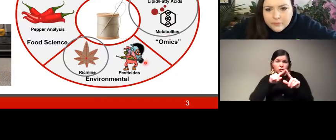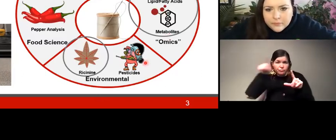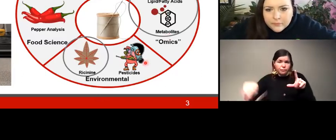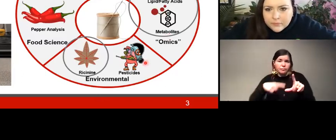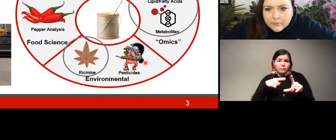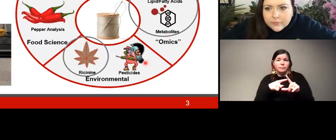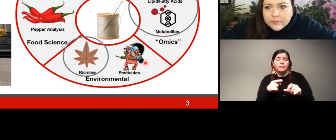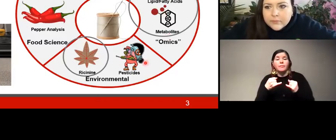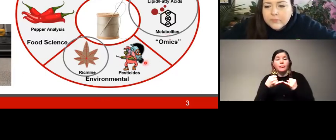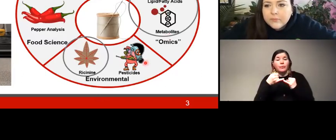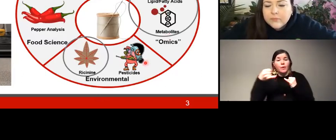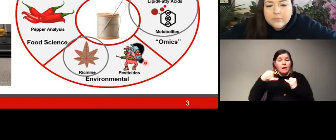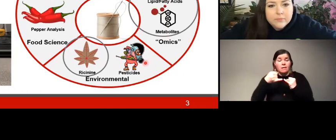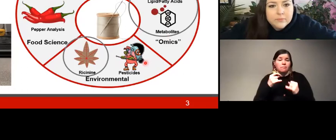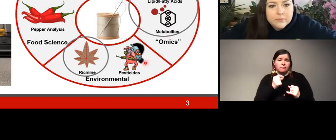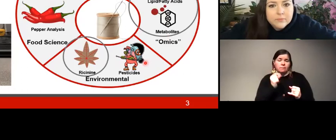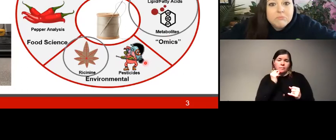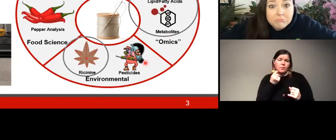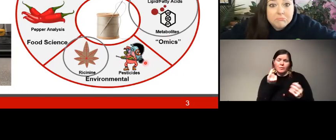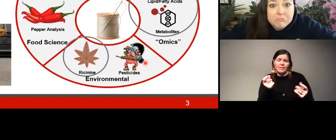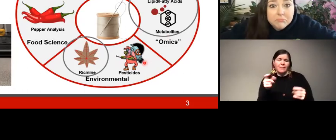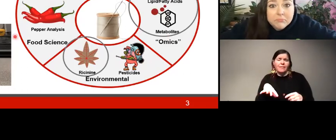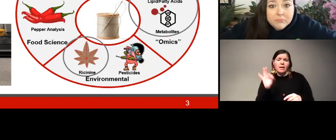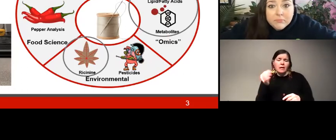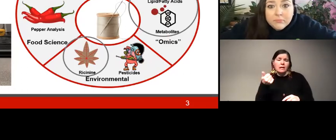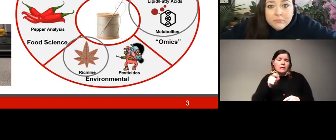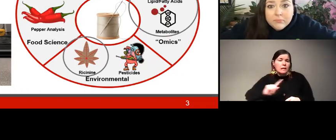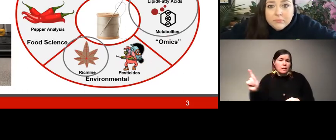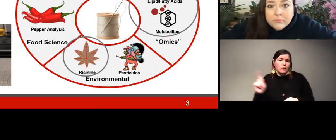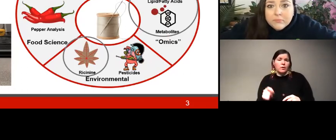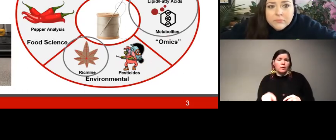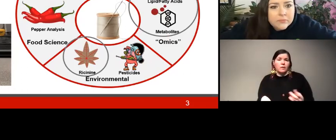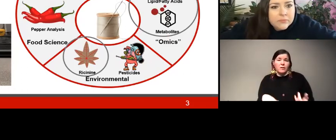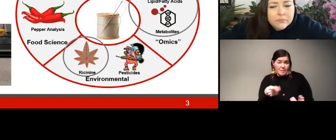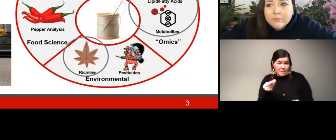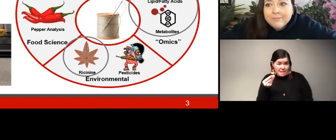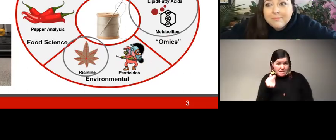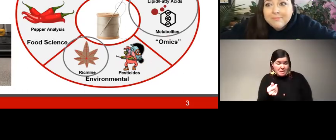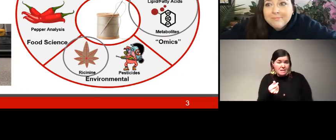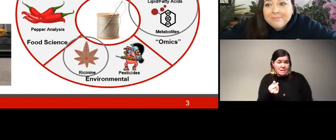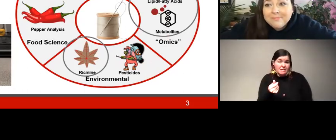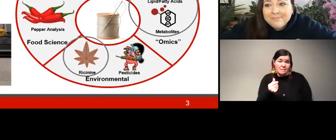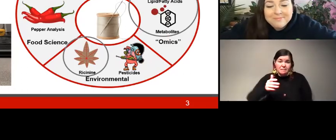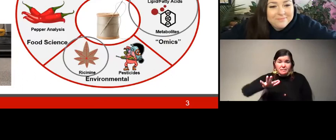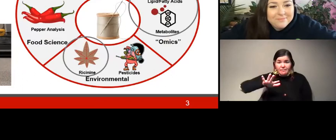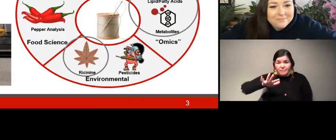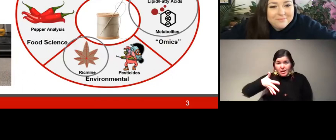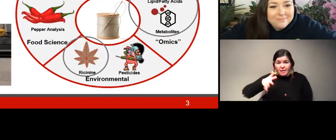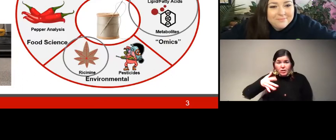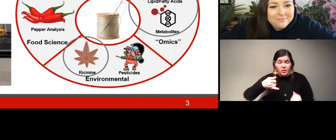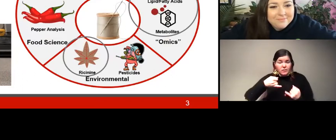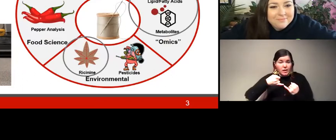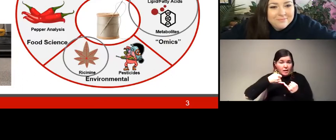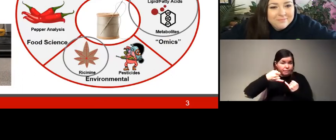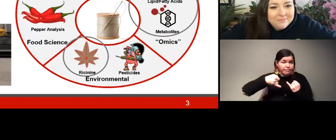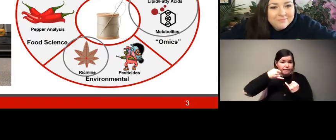really cool because it's widely available. You can get it really anywhere. I think I paid $5 or so for this cotton